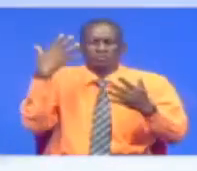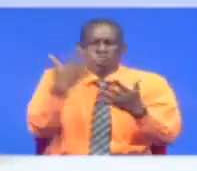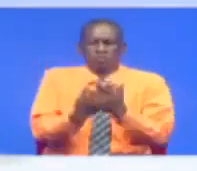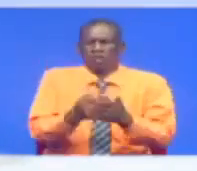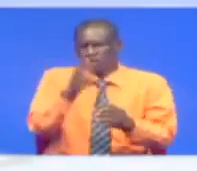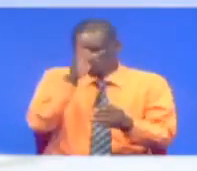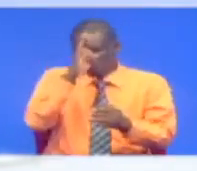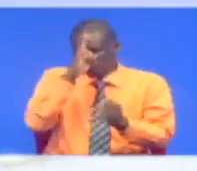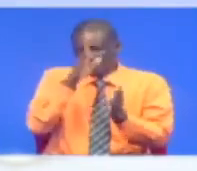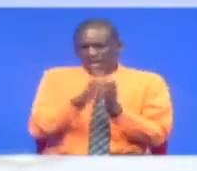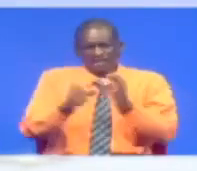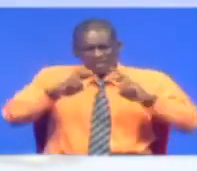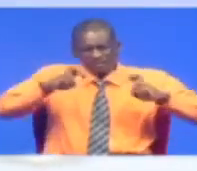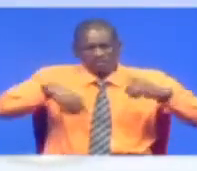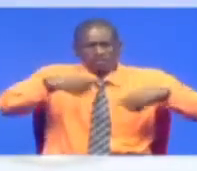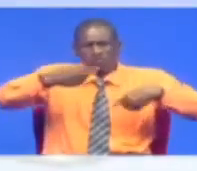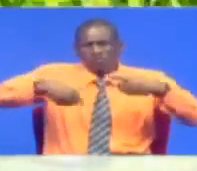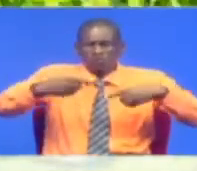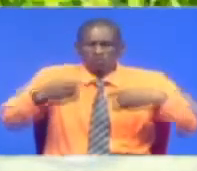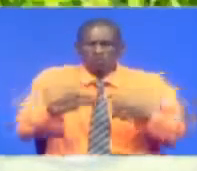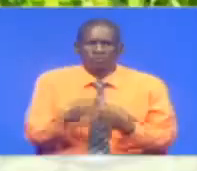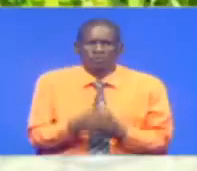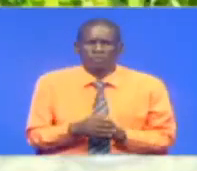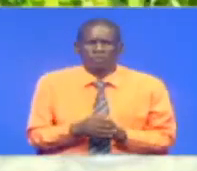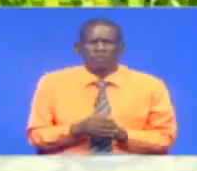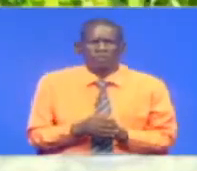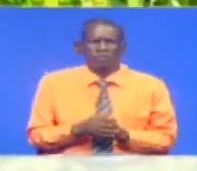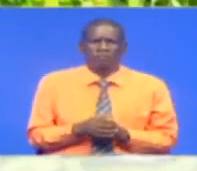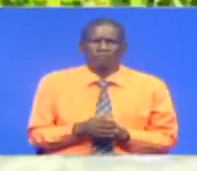ongoing. Leila Mohammed has that report.